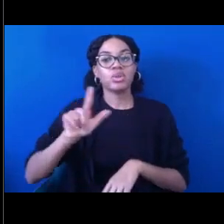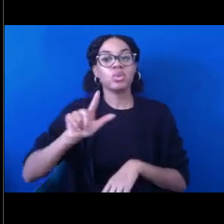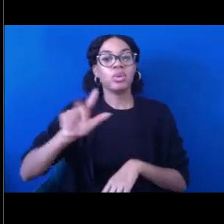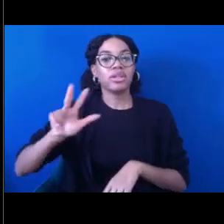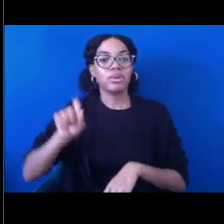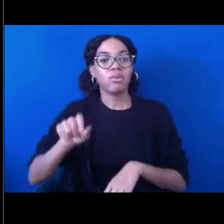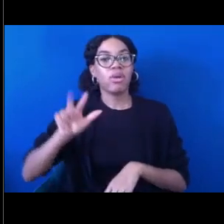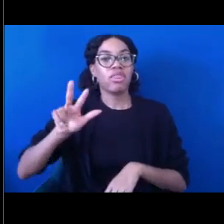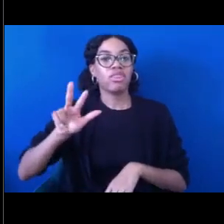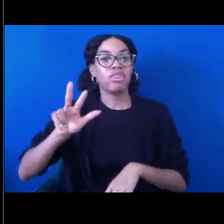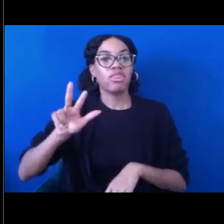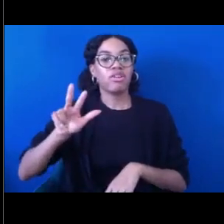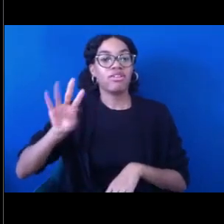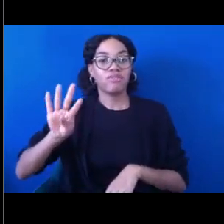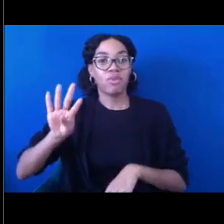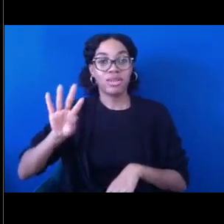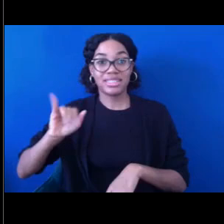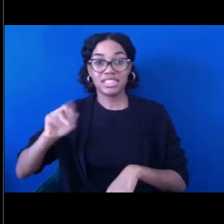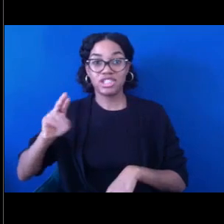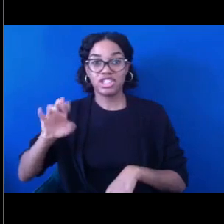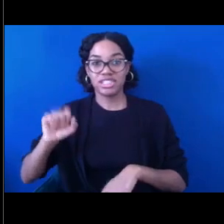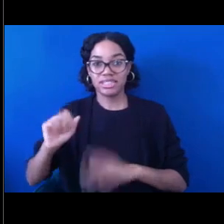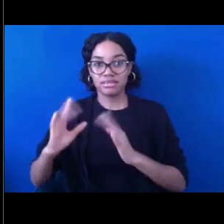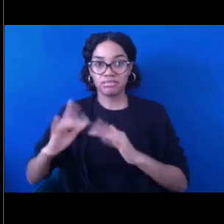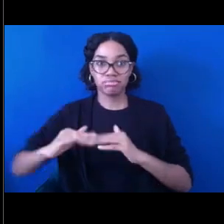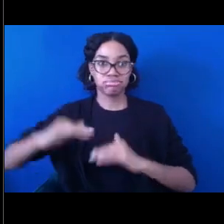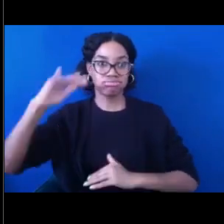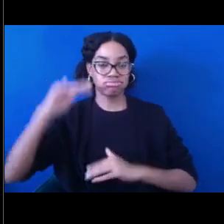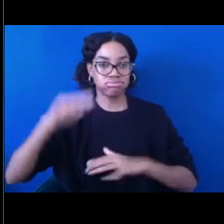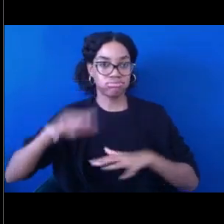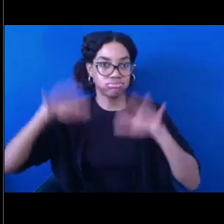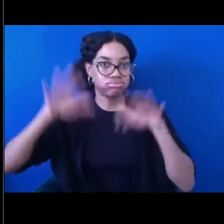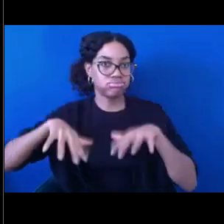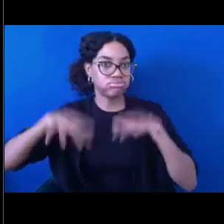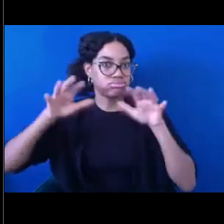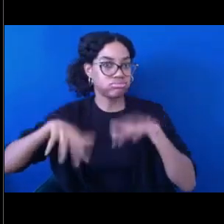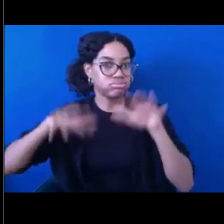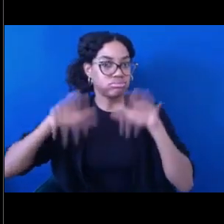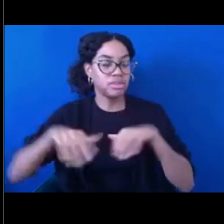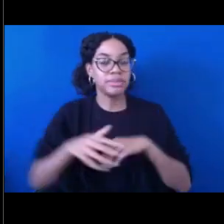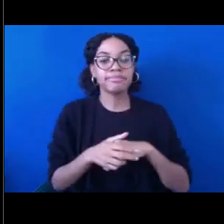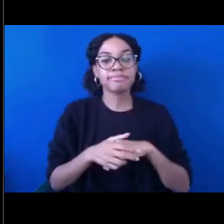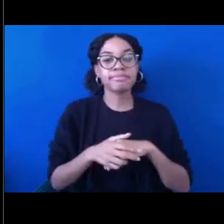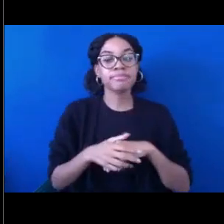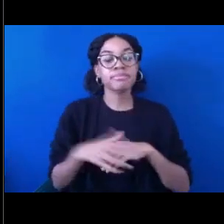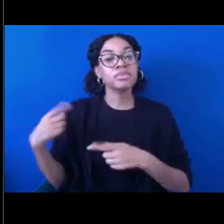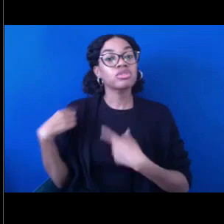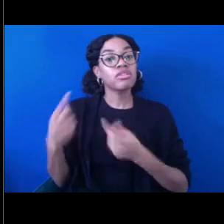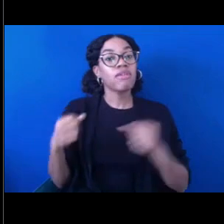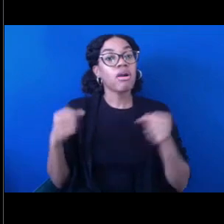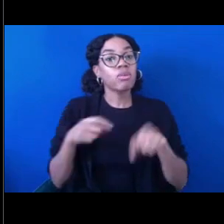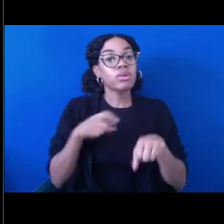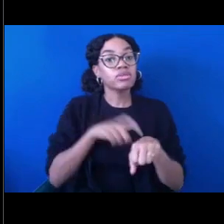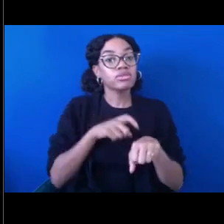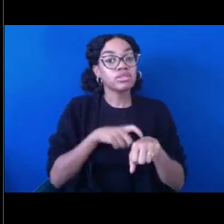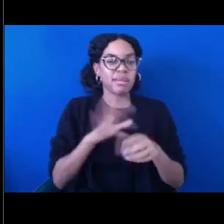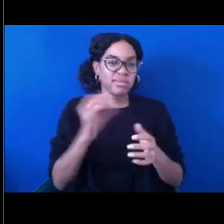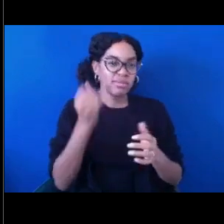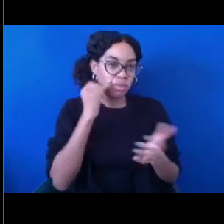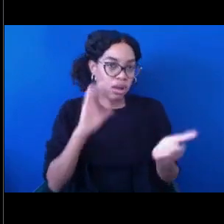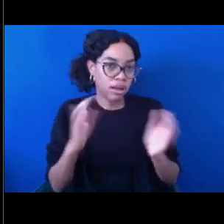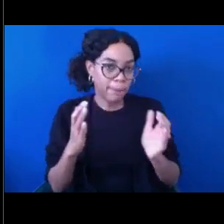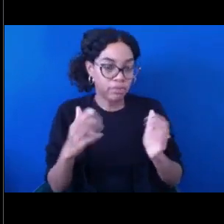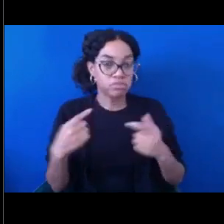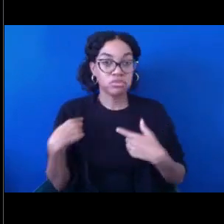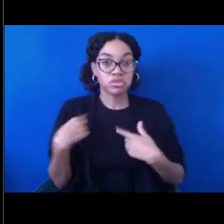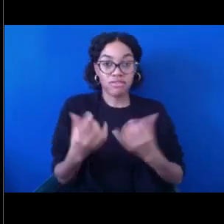plays a role in this presentation. We'll get to that a little bit later. So far this winter, if you want to play the comparison game, depending on where you're